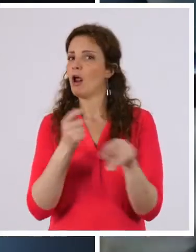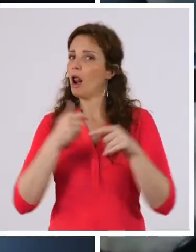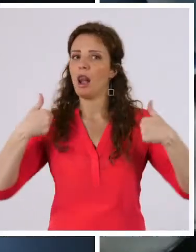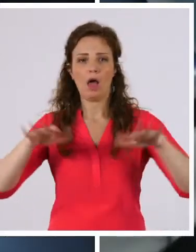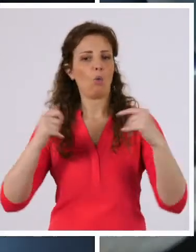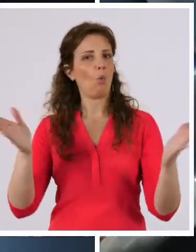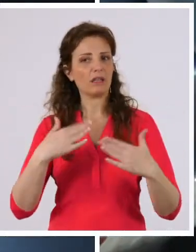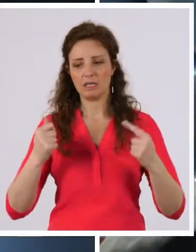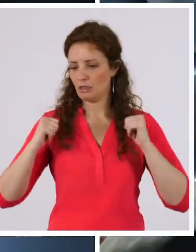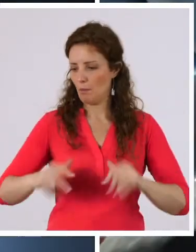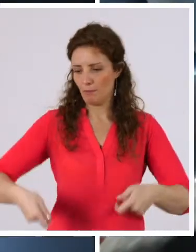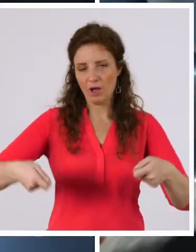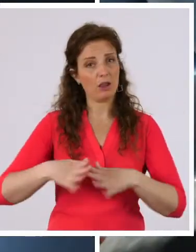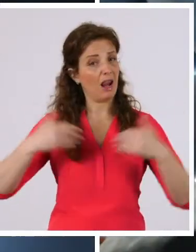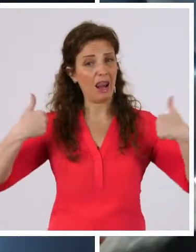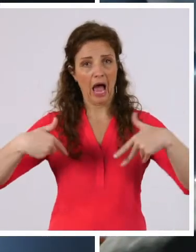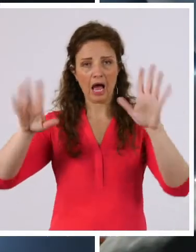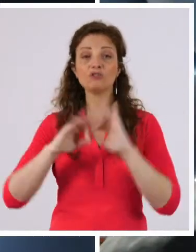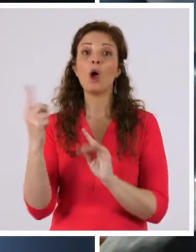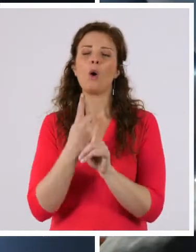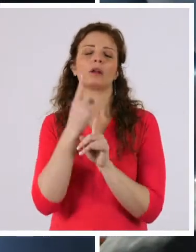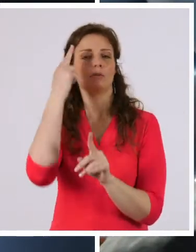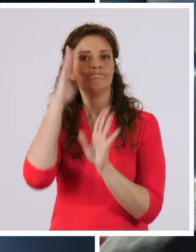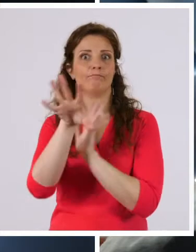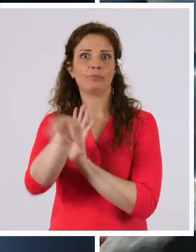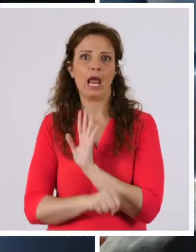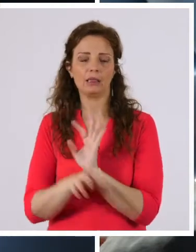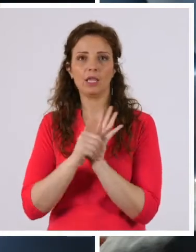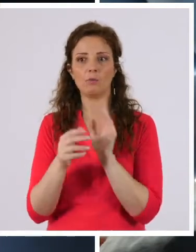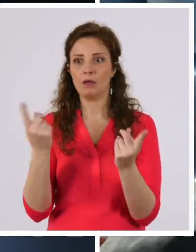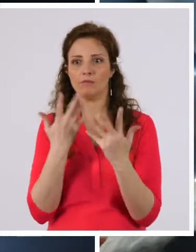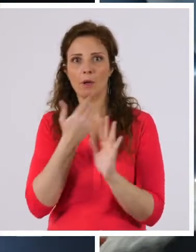items, such as life-saving medications.